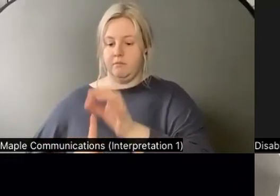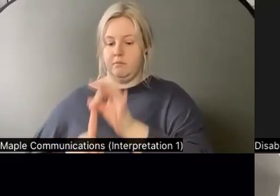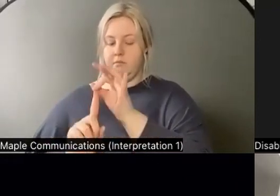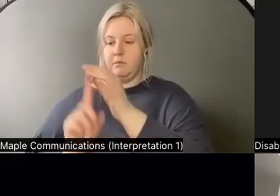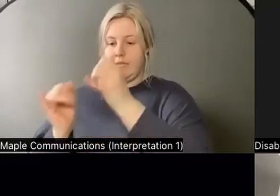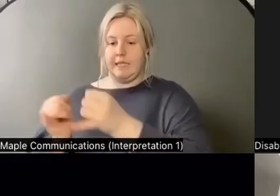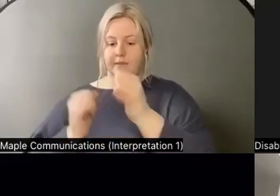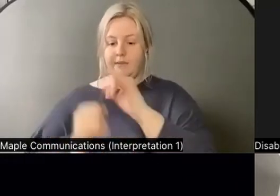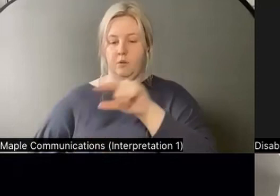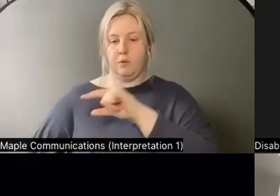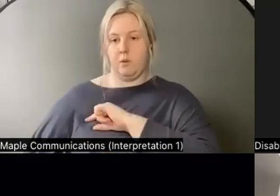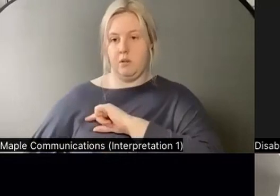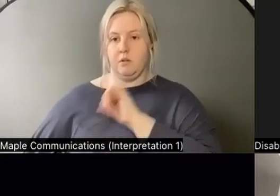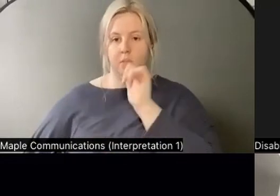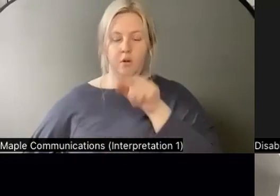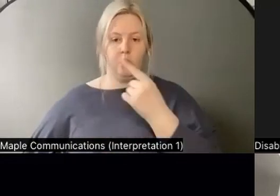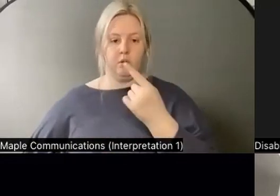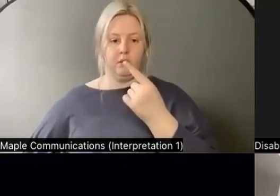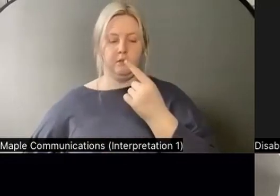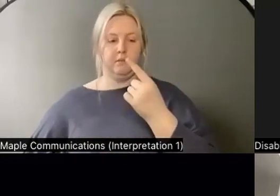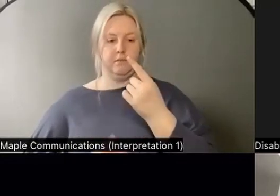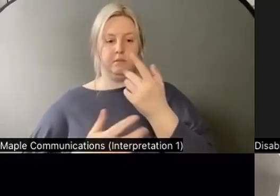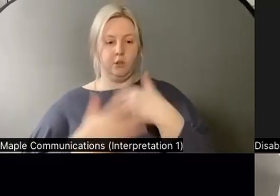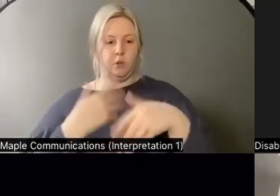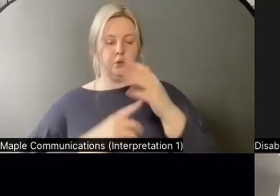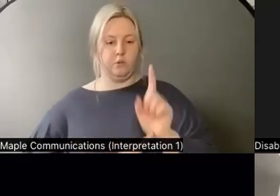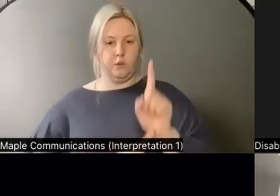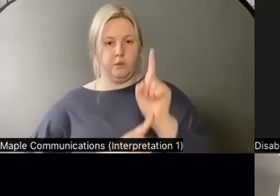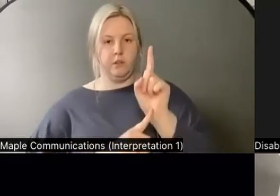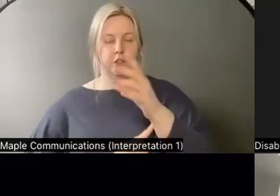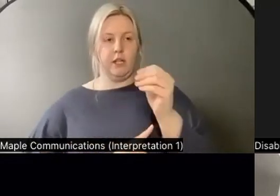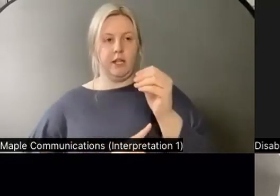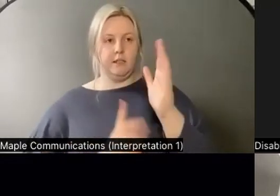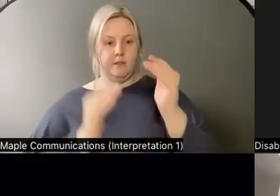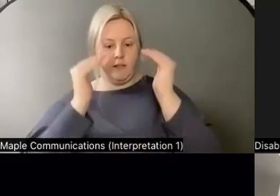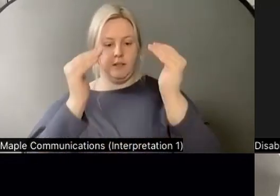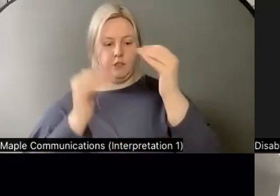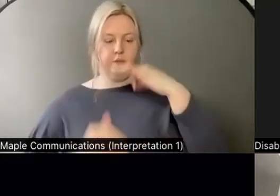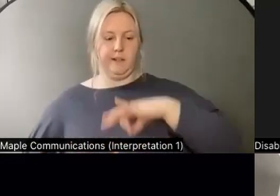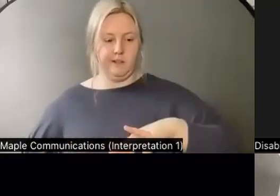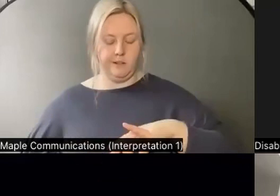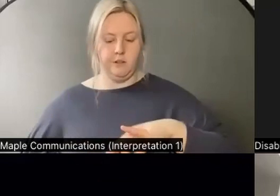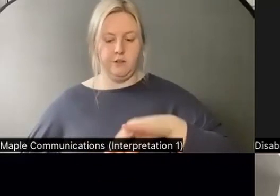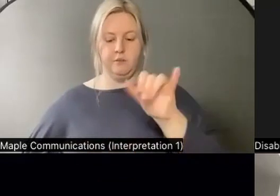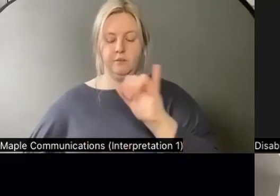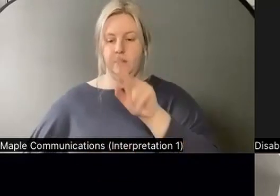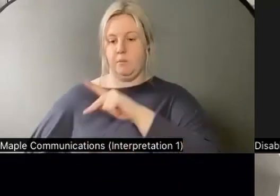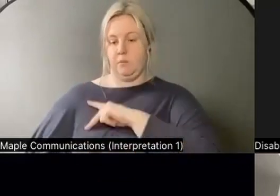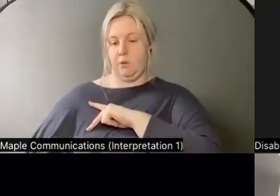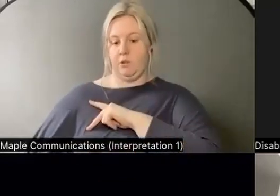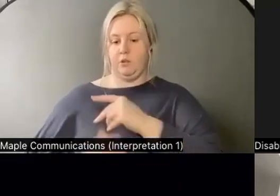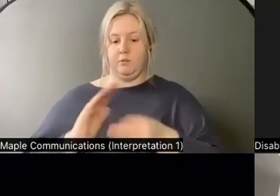than exceptional social privileges and advantages, and failure as rooted in personal deficits rather than in